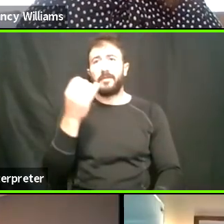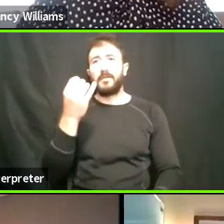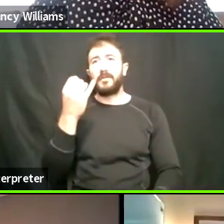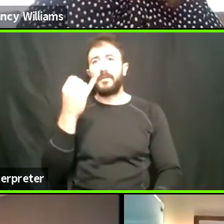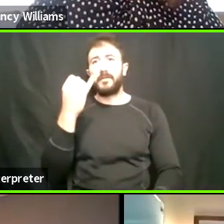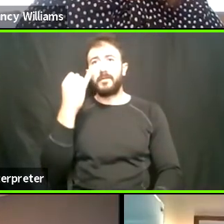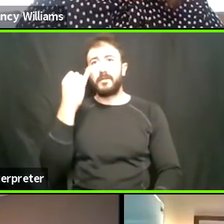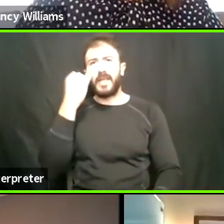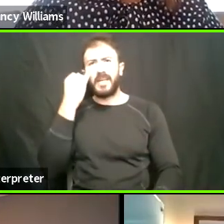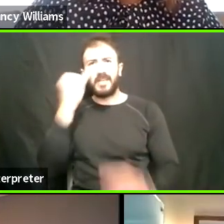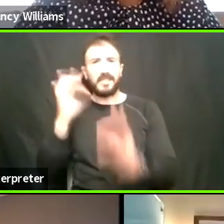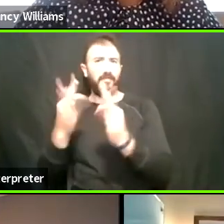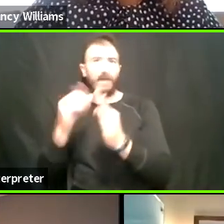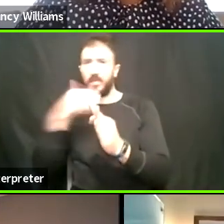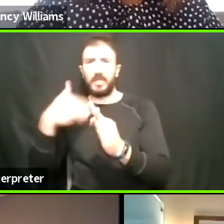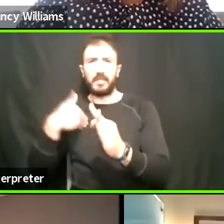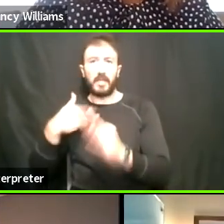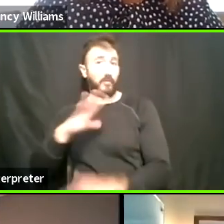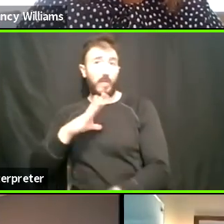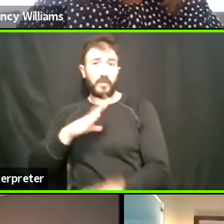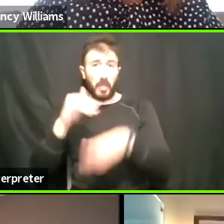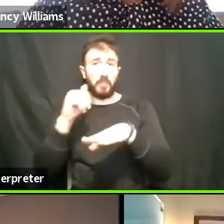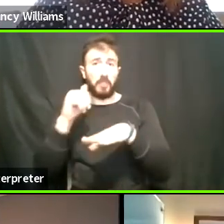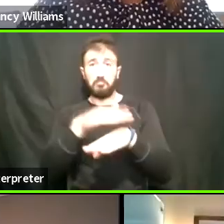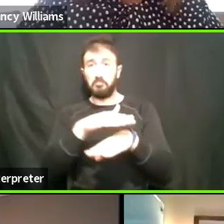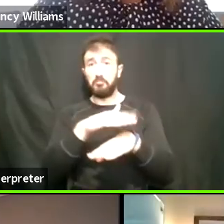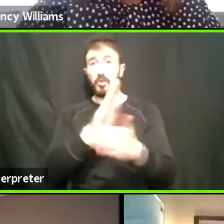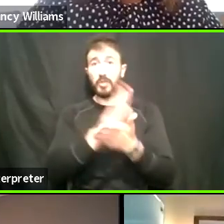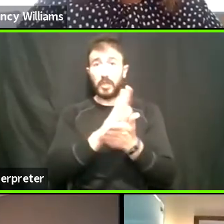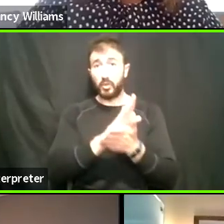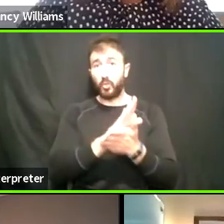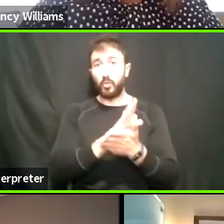to school. We'll get them taken care of and we'll get them into the classroom.